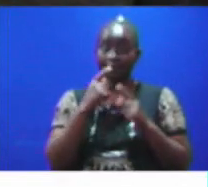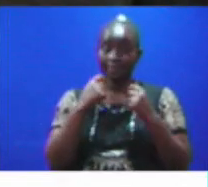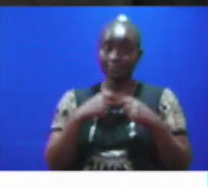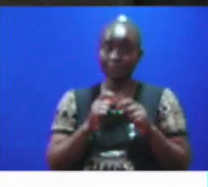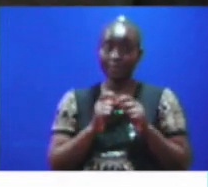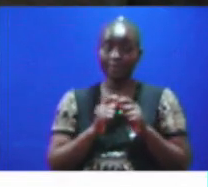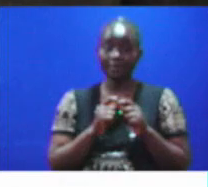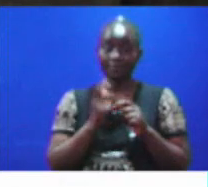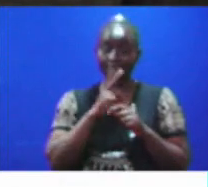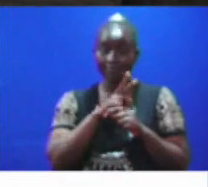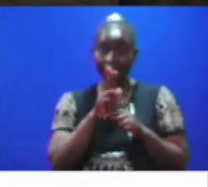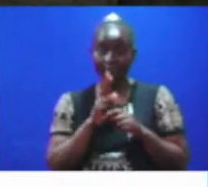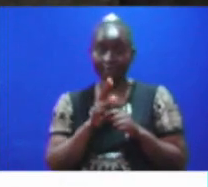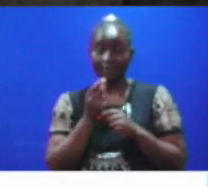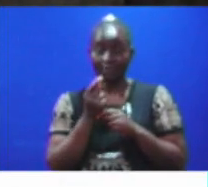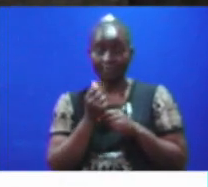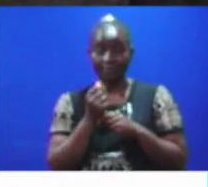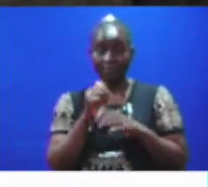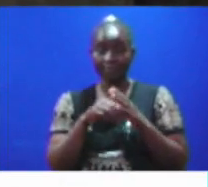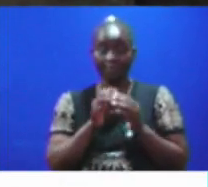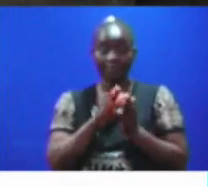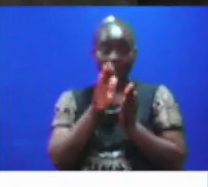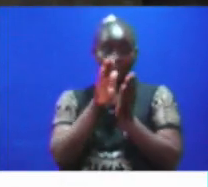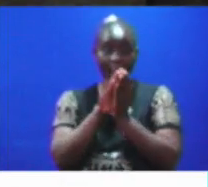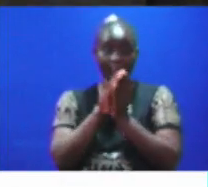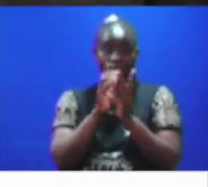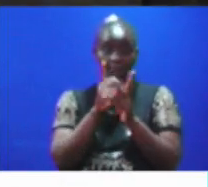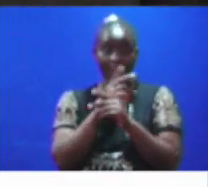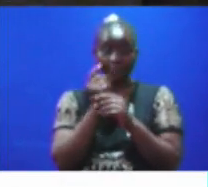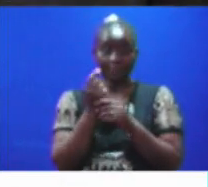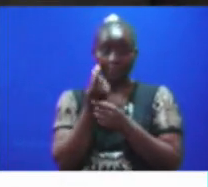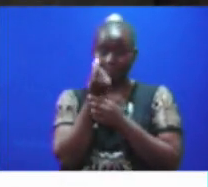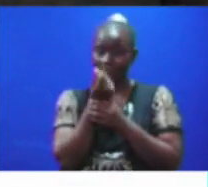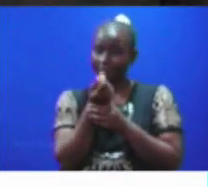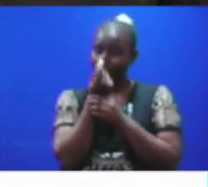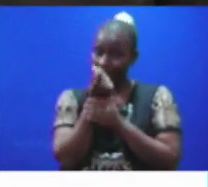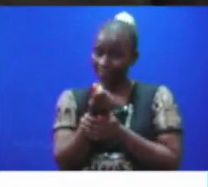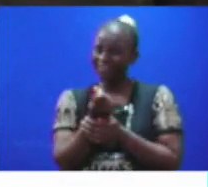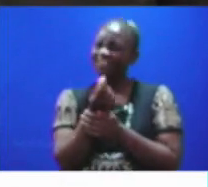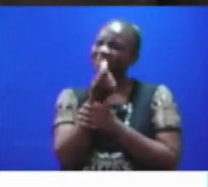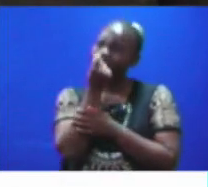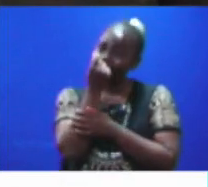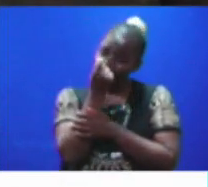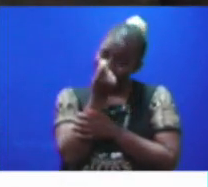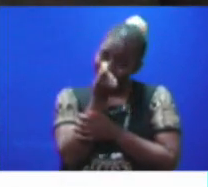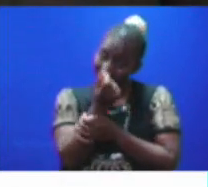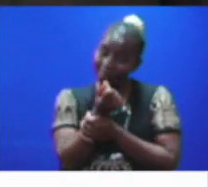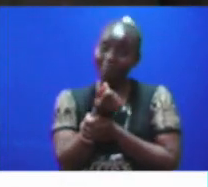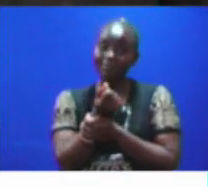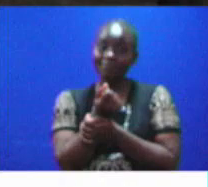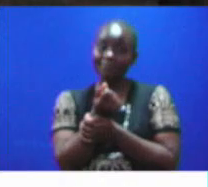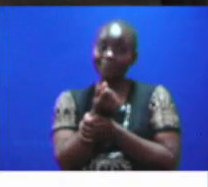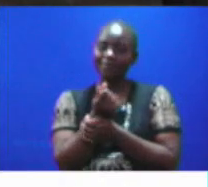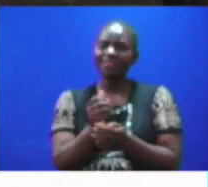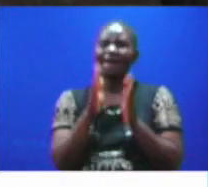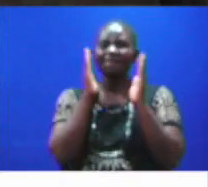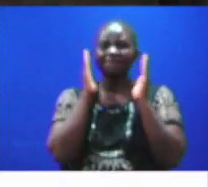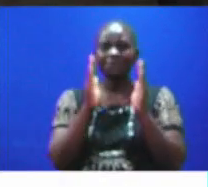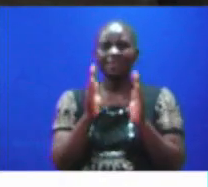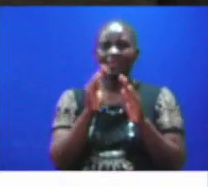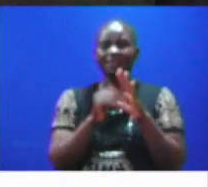Tuwaro lirenga chibesa ya soire bengi. Lakini yora kabesa karina gantaka zini ni. Iki ntongira weke nene bati kete